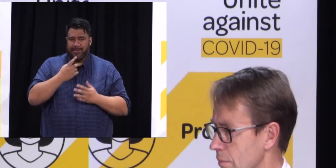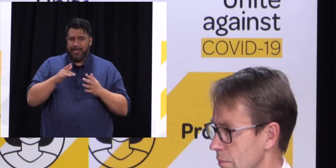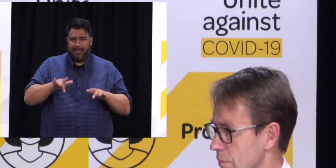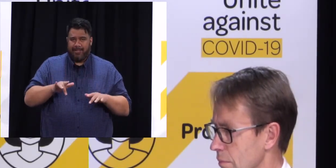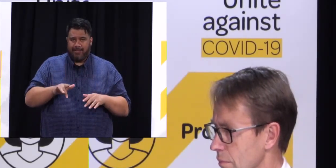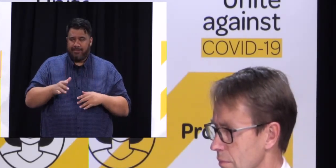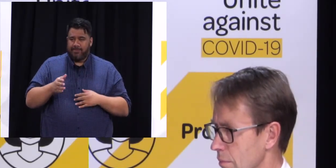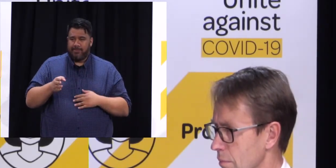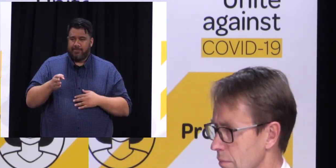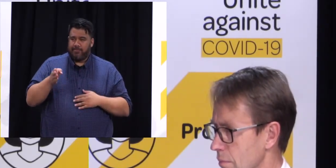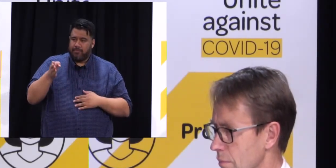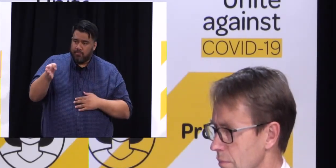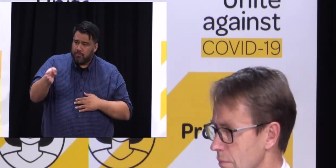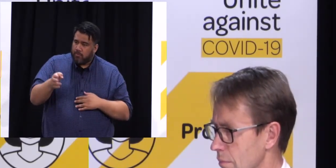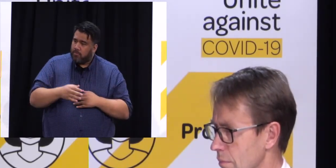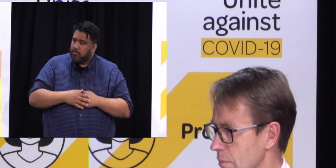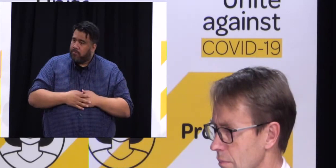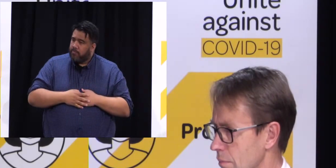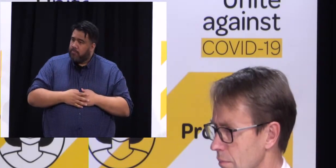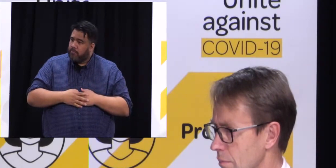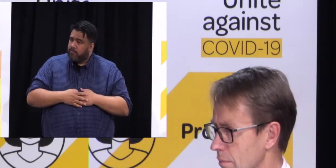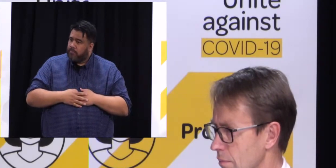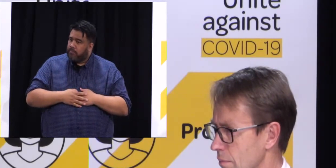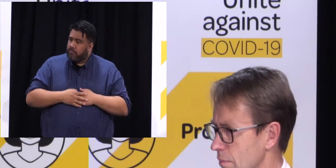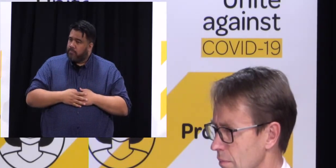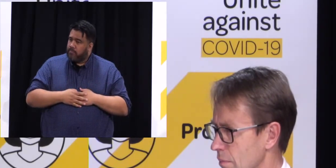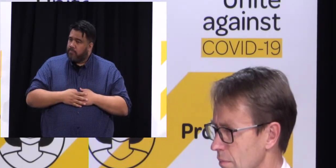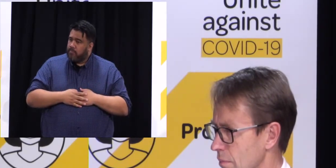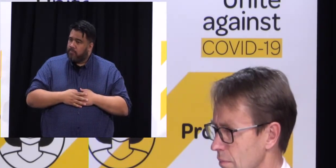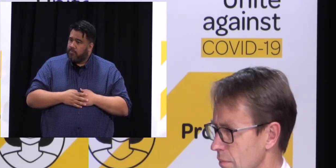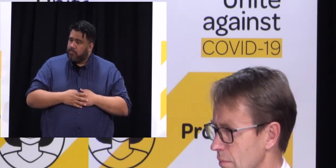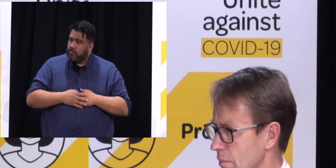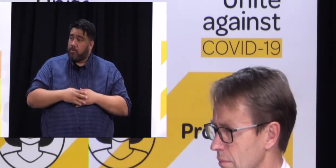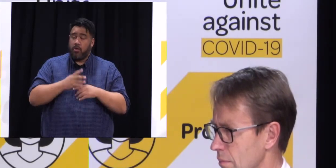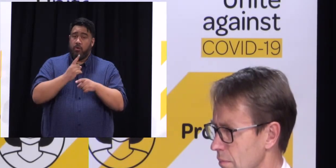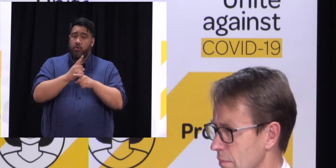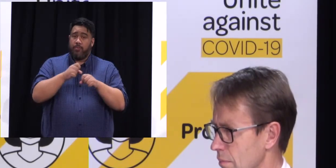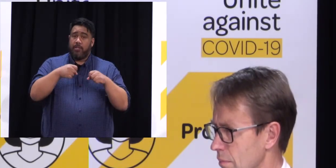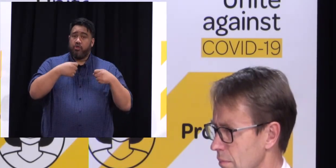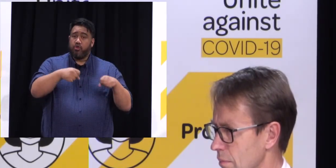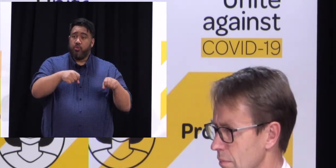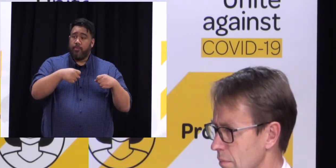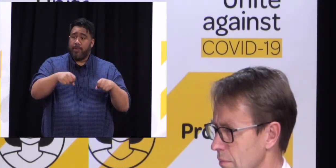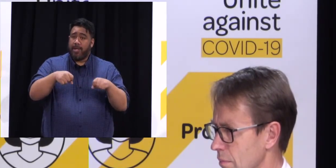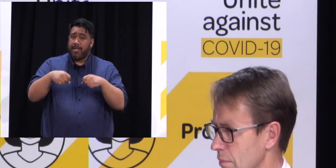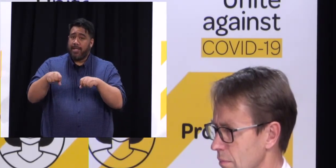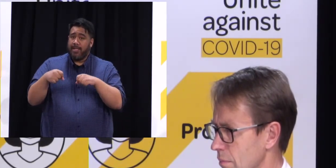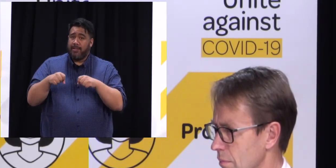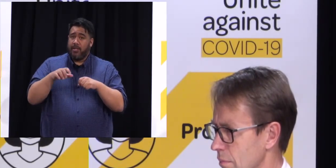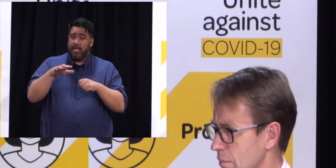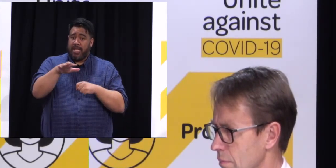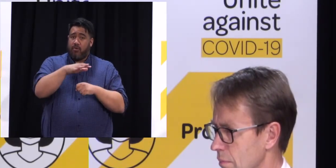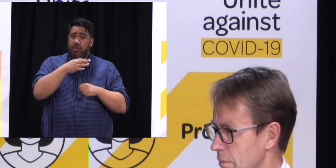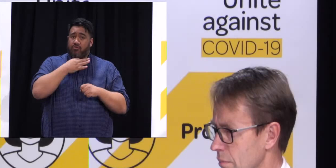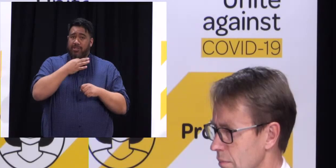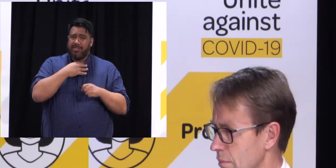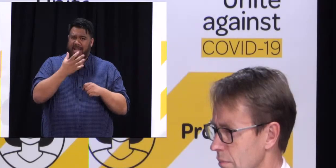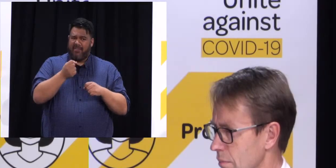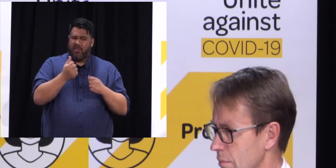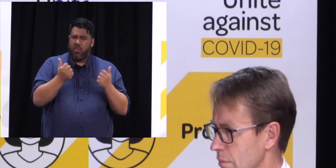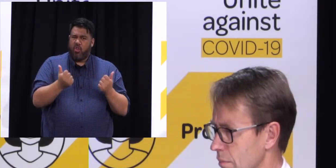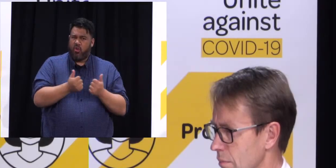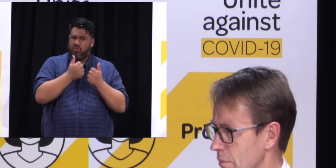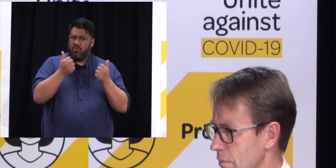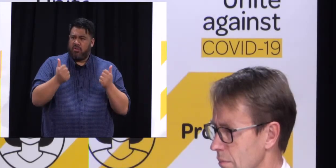and then I'll finish down the back. The number of supermarkets that have been on location. Yeah. Has there been any talk on allowing